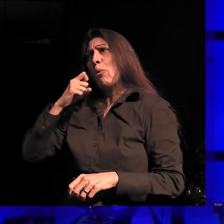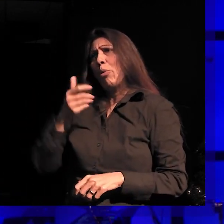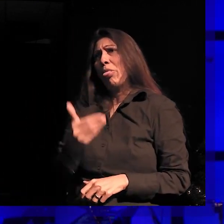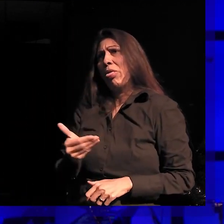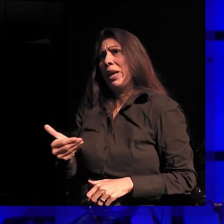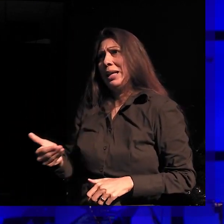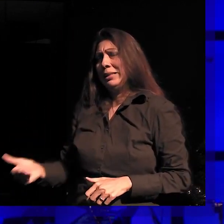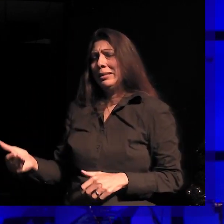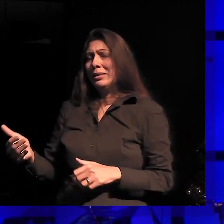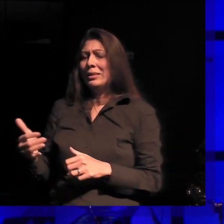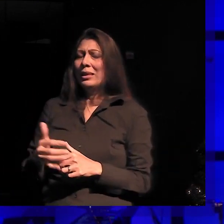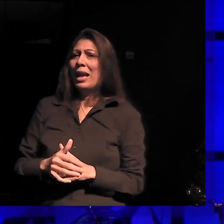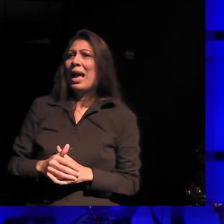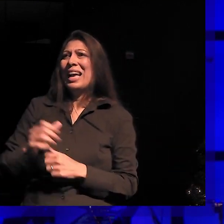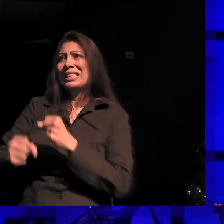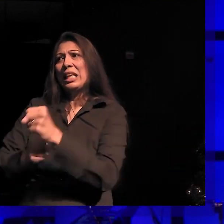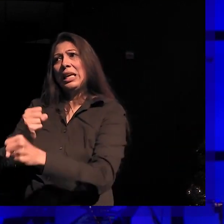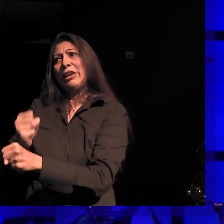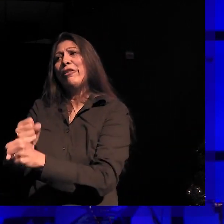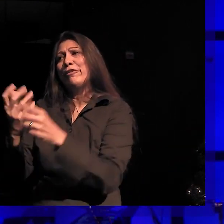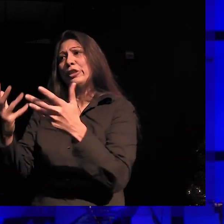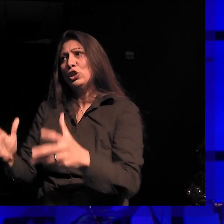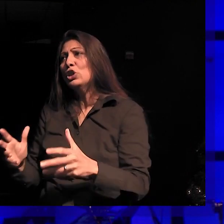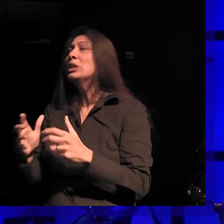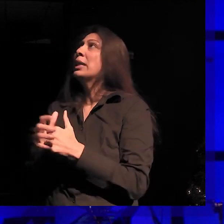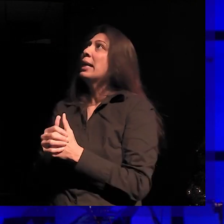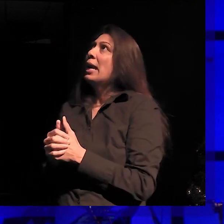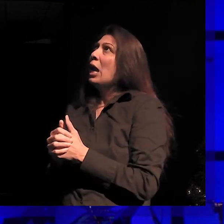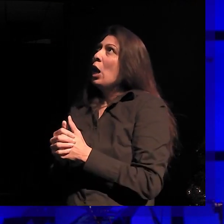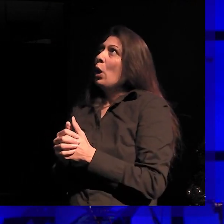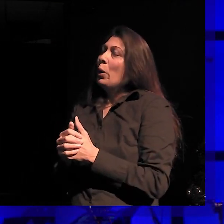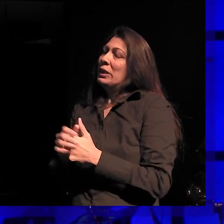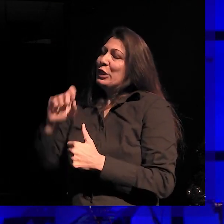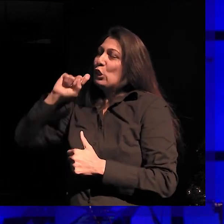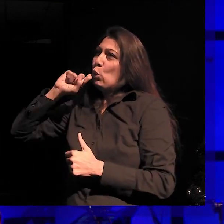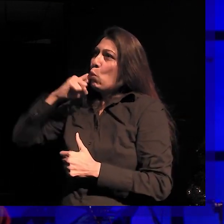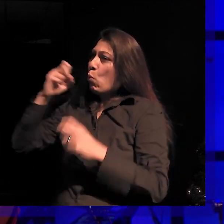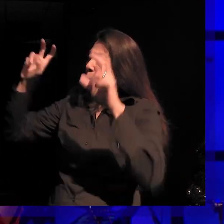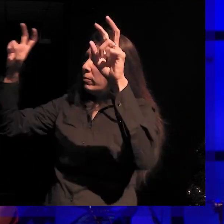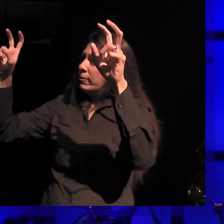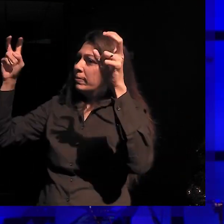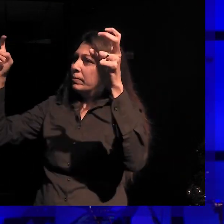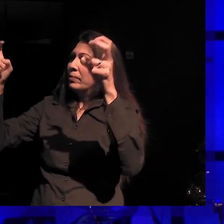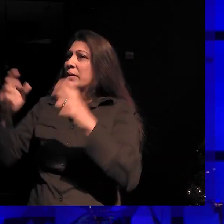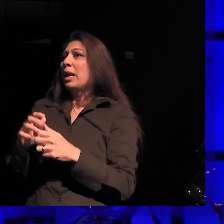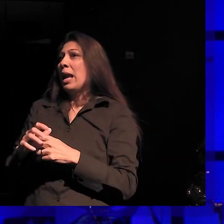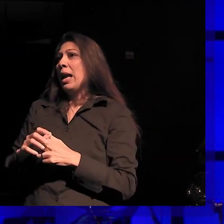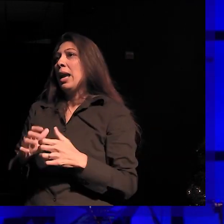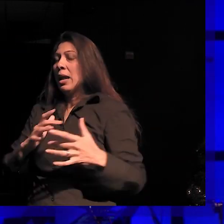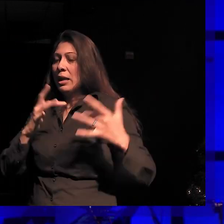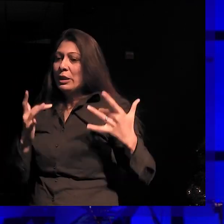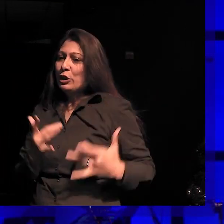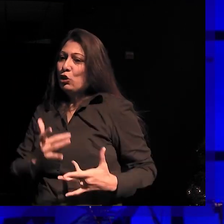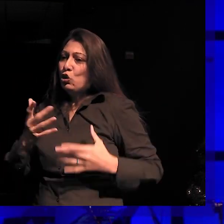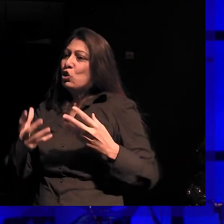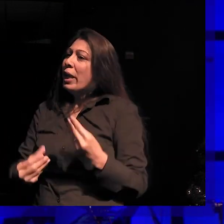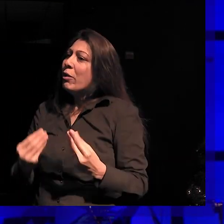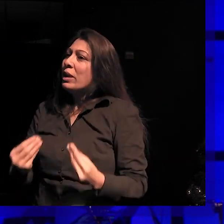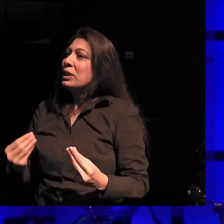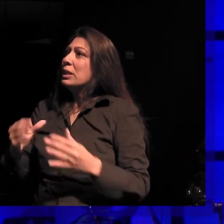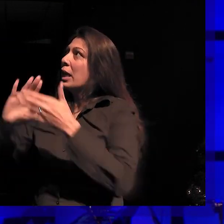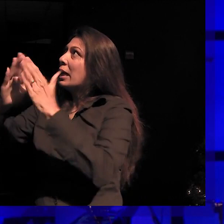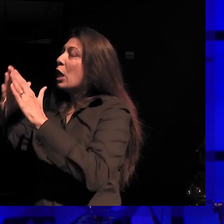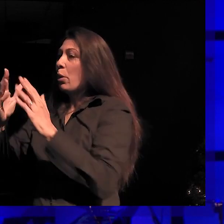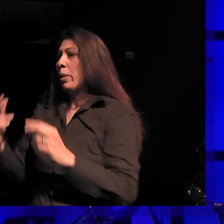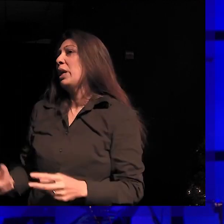as the season and the year closes out. We've got this initiative we've been talking about in the realm of being generous to our community. And we're